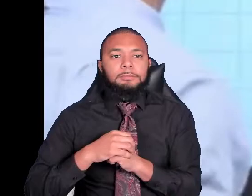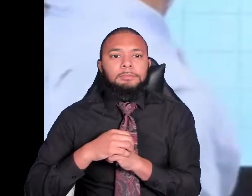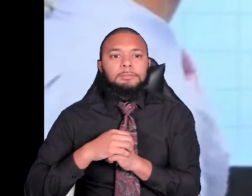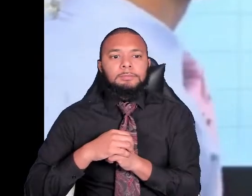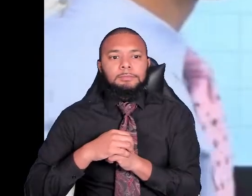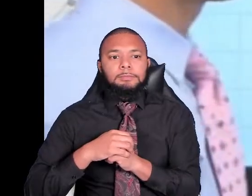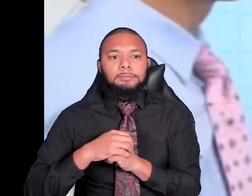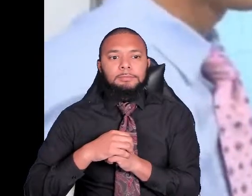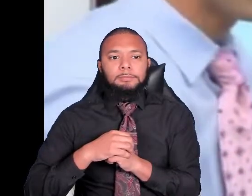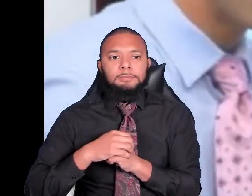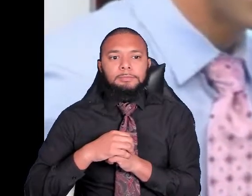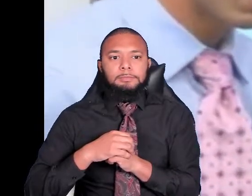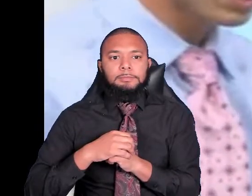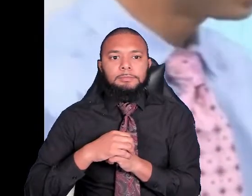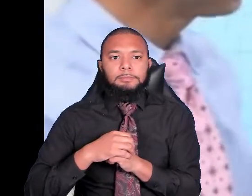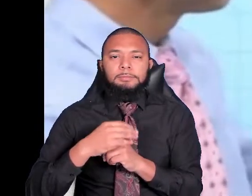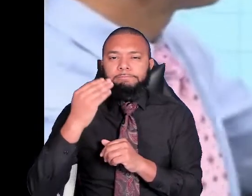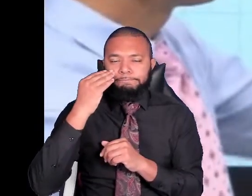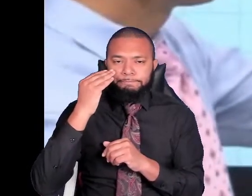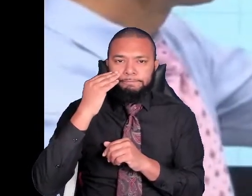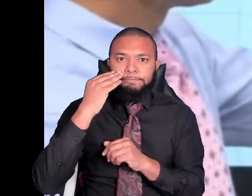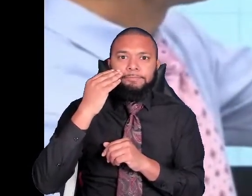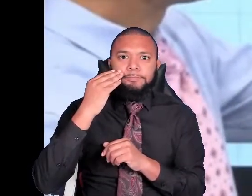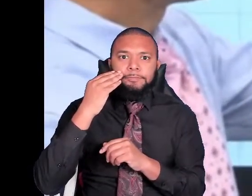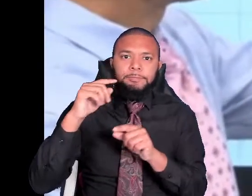All right, we know it goes off in every direction,